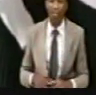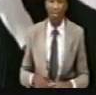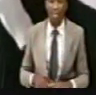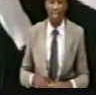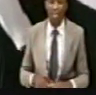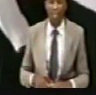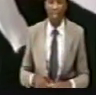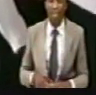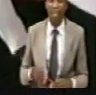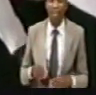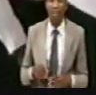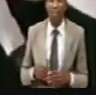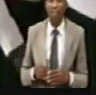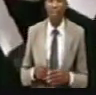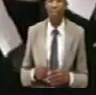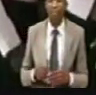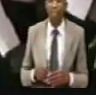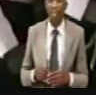in the midst of the